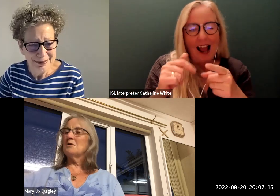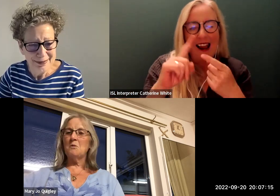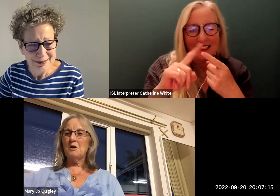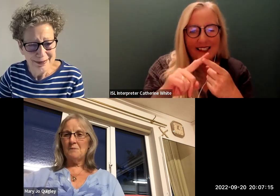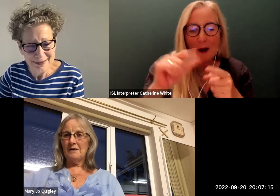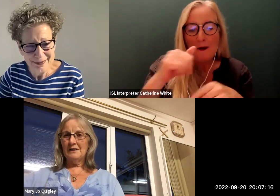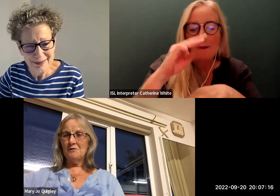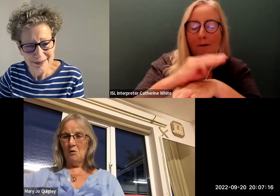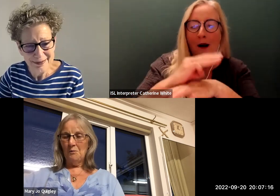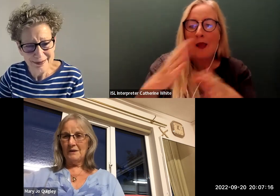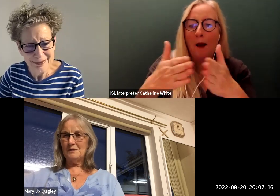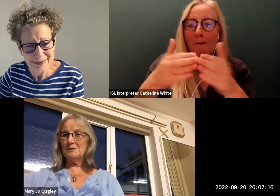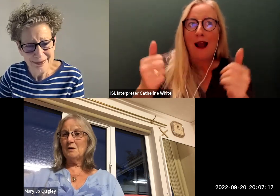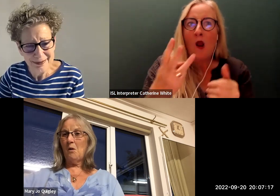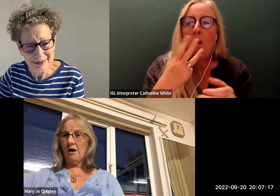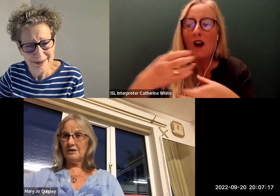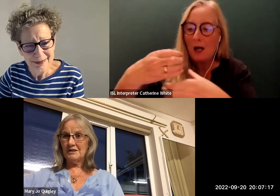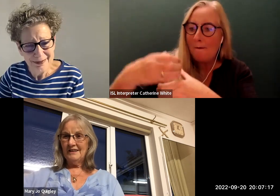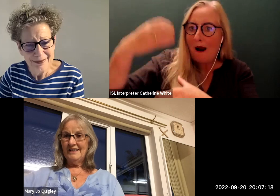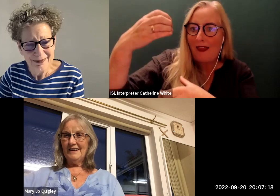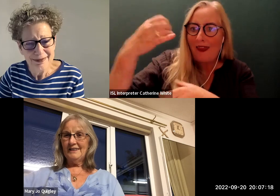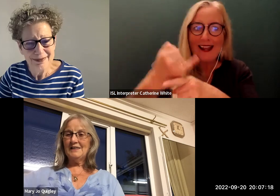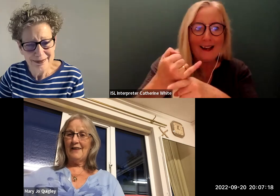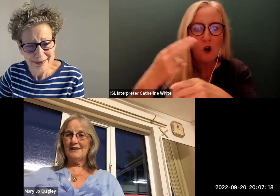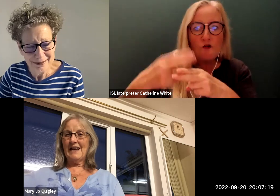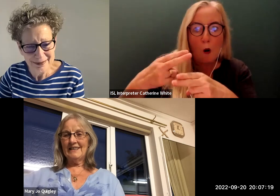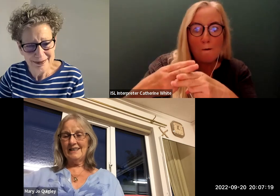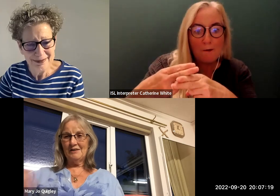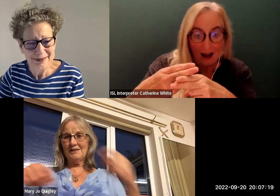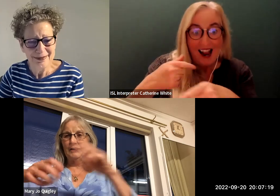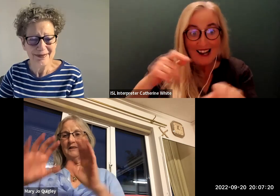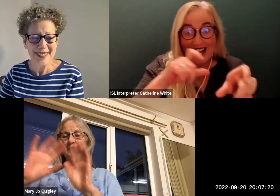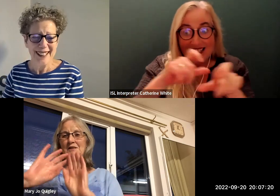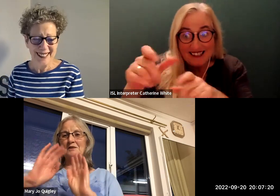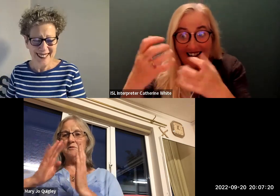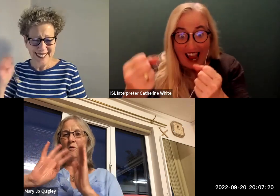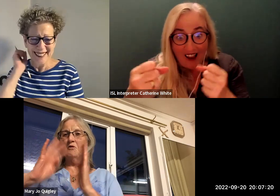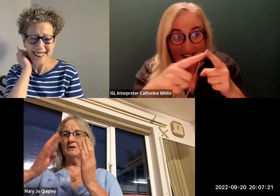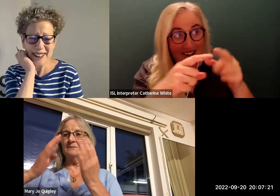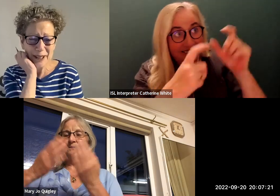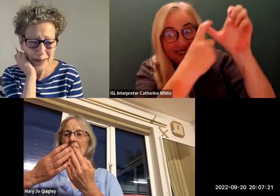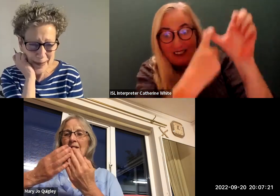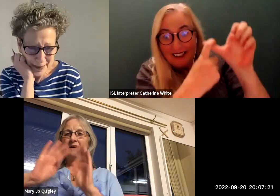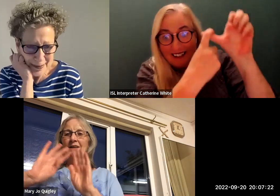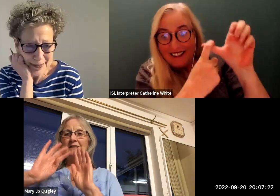Mum bought a water bottle in Rome because it was so hot, and I still have it hanging here. It's got